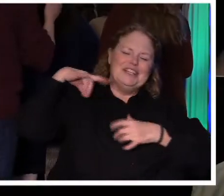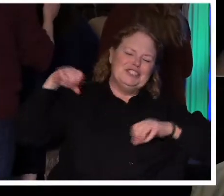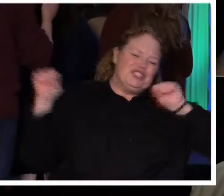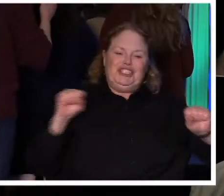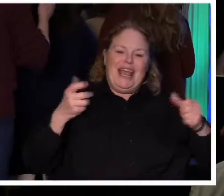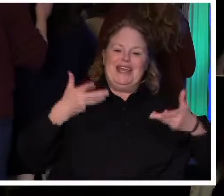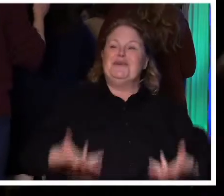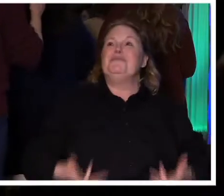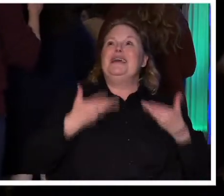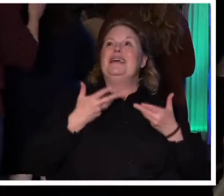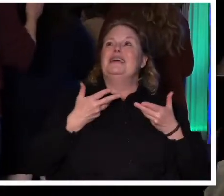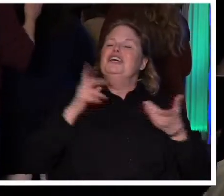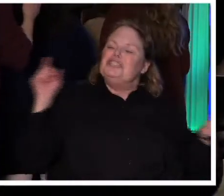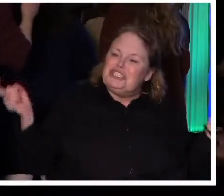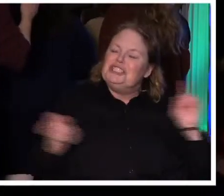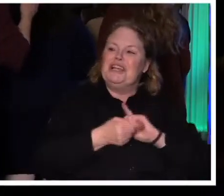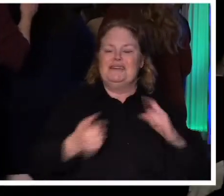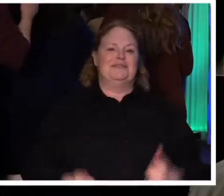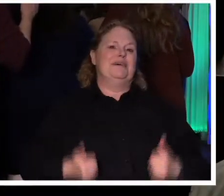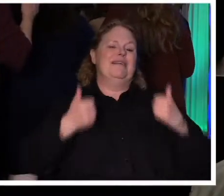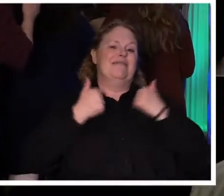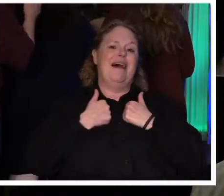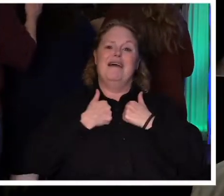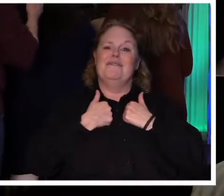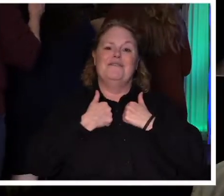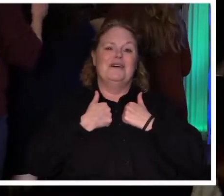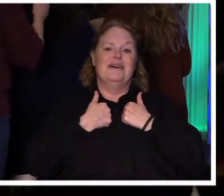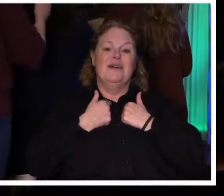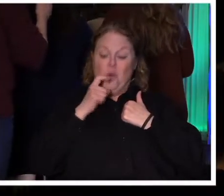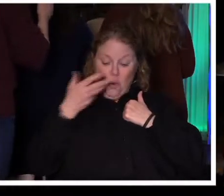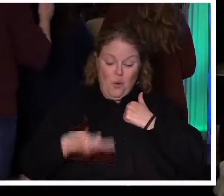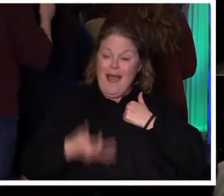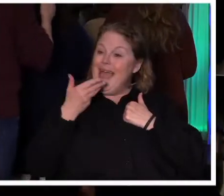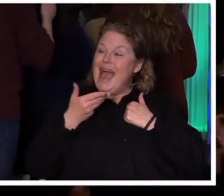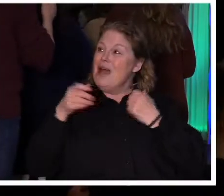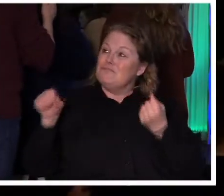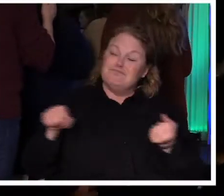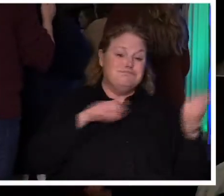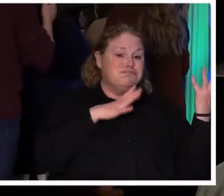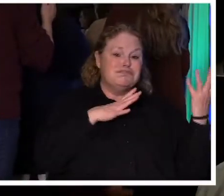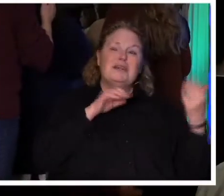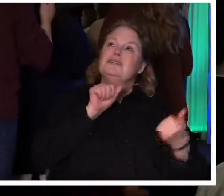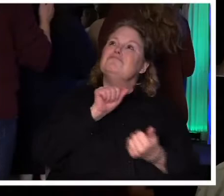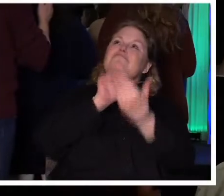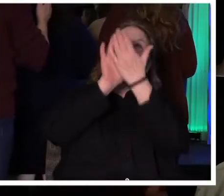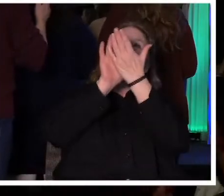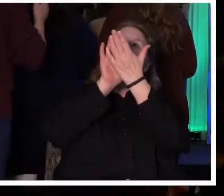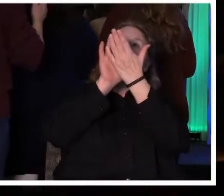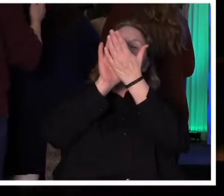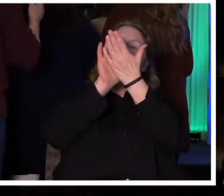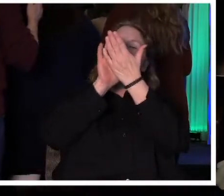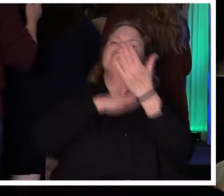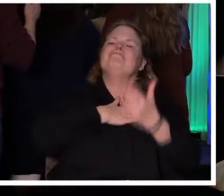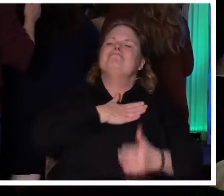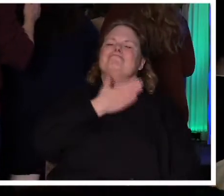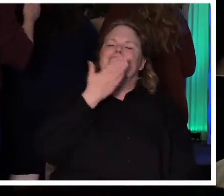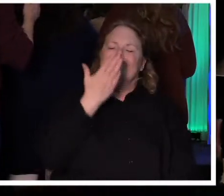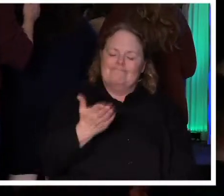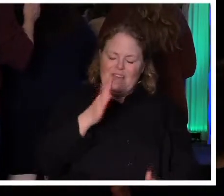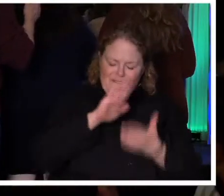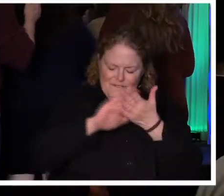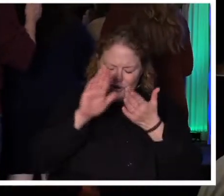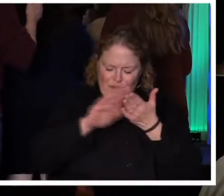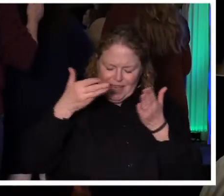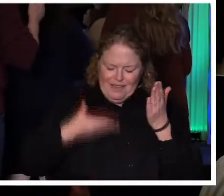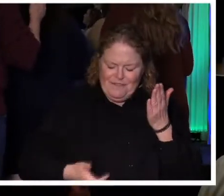glory enters my life and reveal who I am? And I come to you in recognition and ask that you would forgive